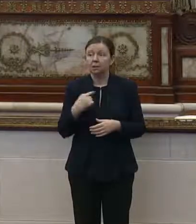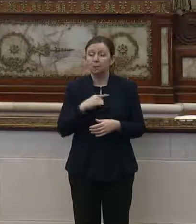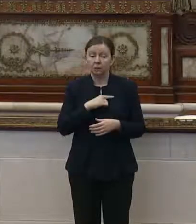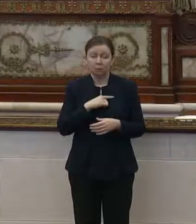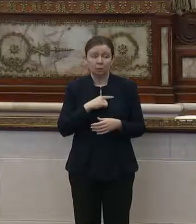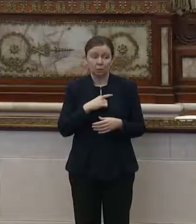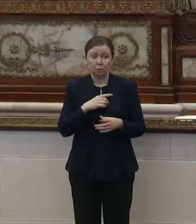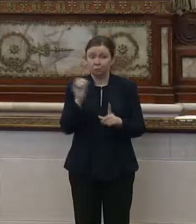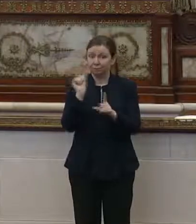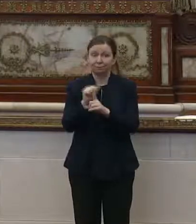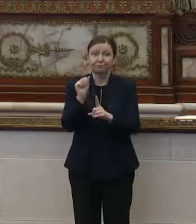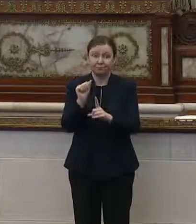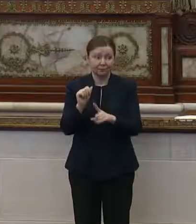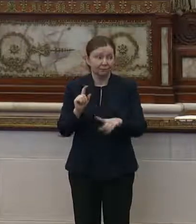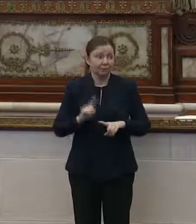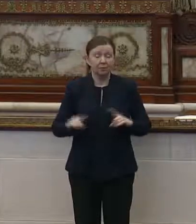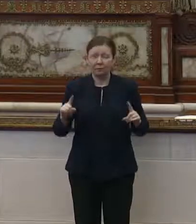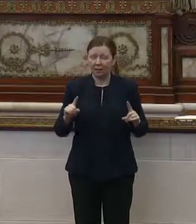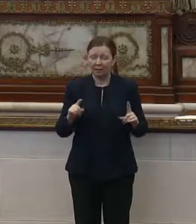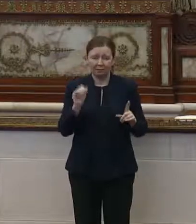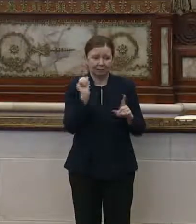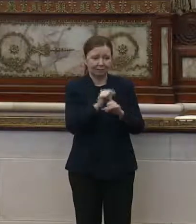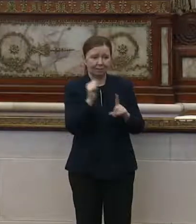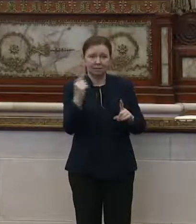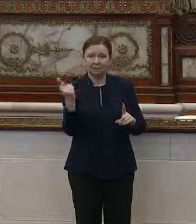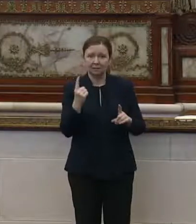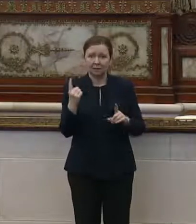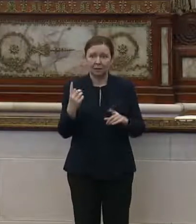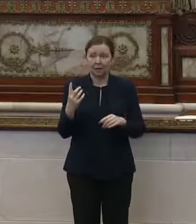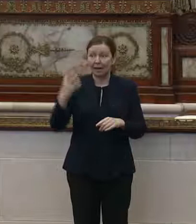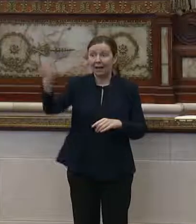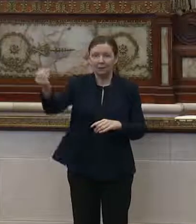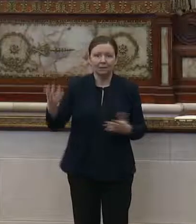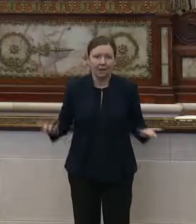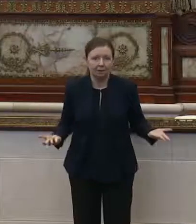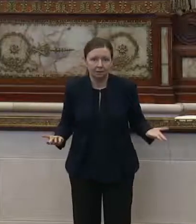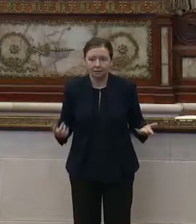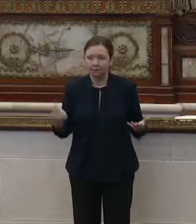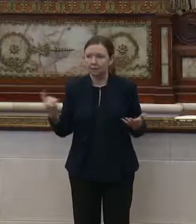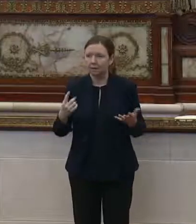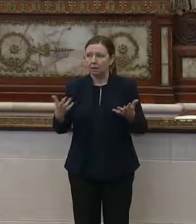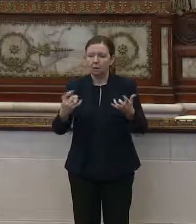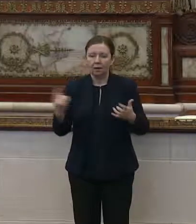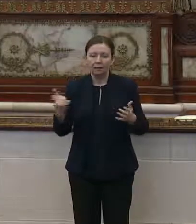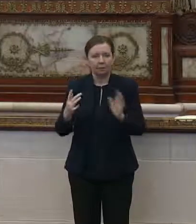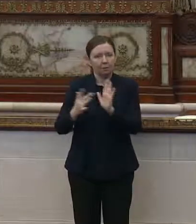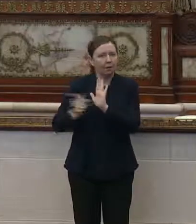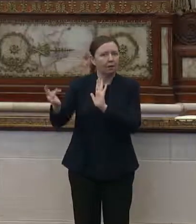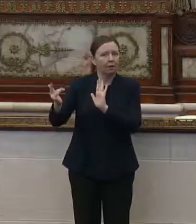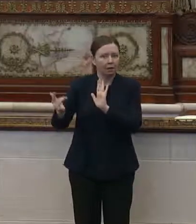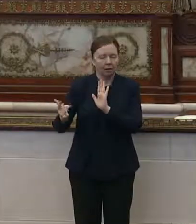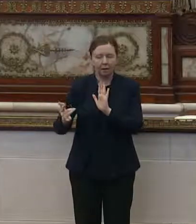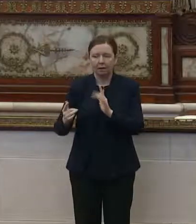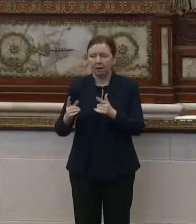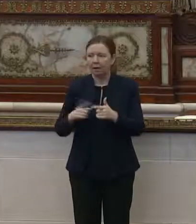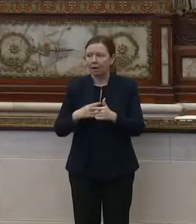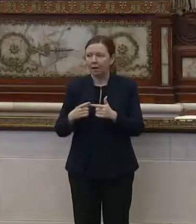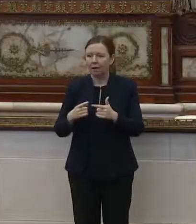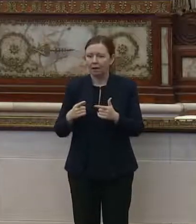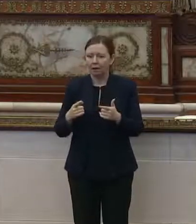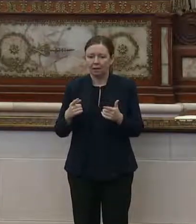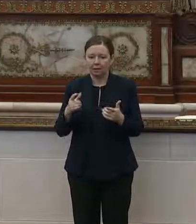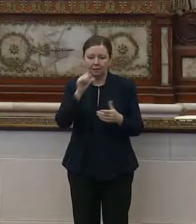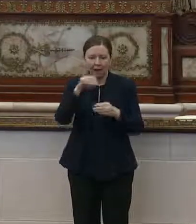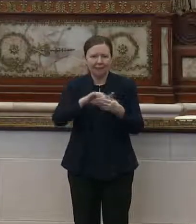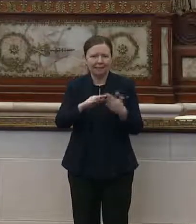duped. But it is one thing to be duped by someone on the outside, someone wanting something of value, and that someone is not